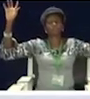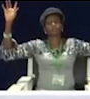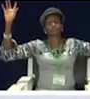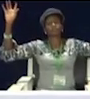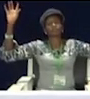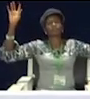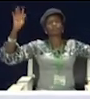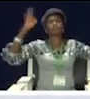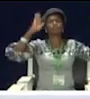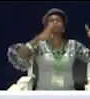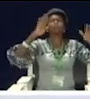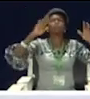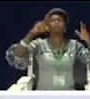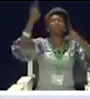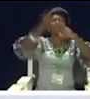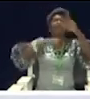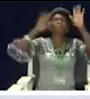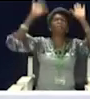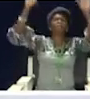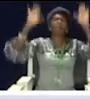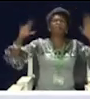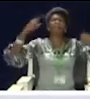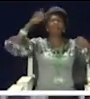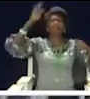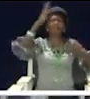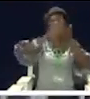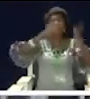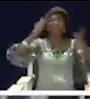2023 will be a month of miracles for some people.